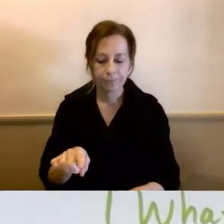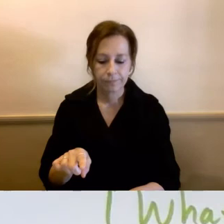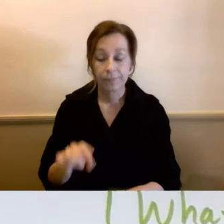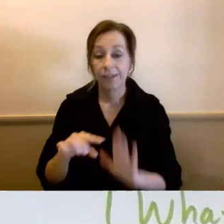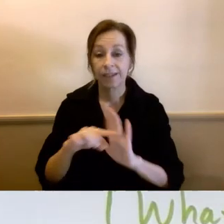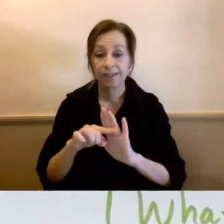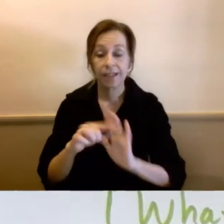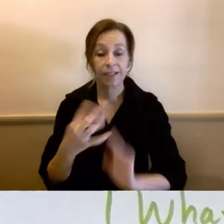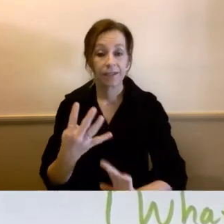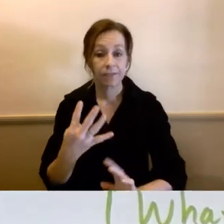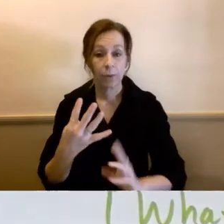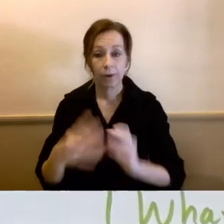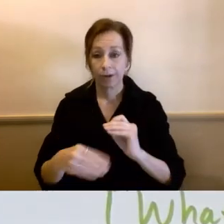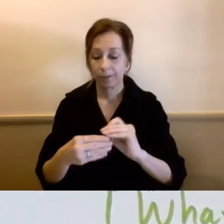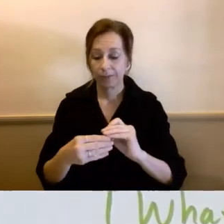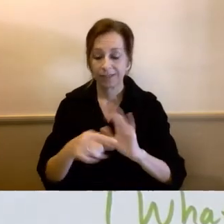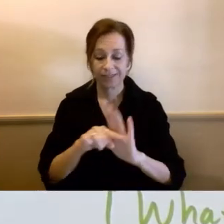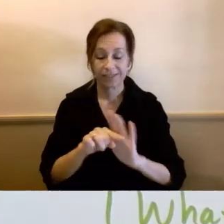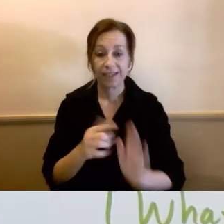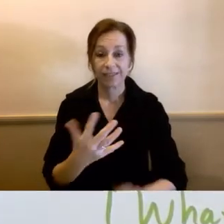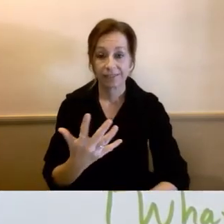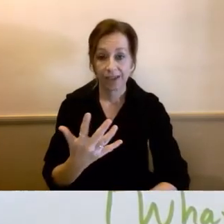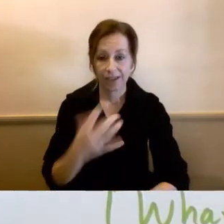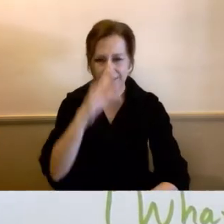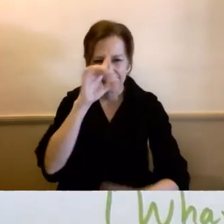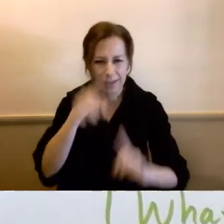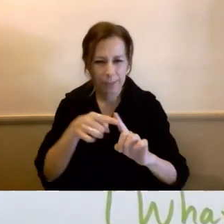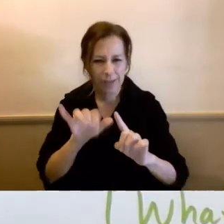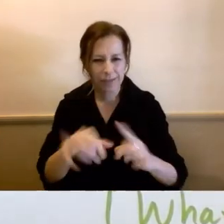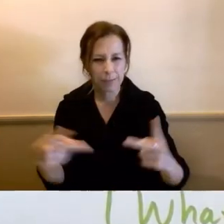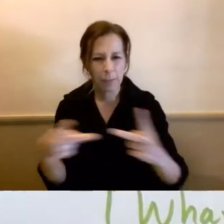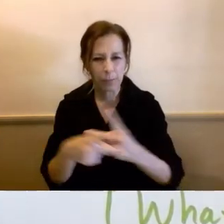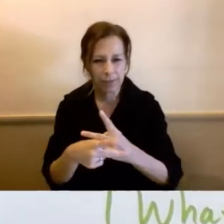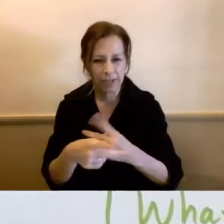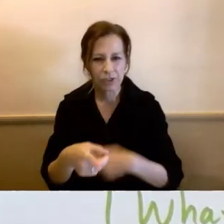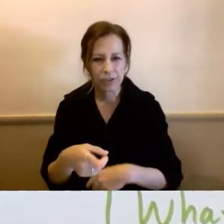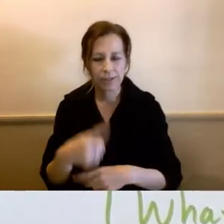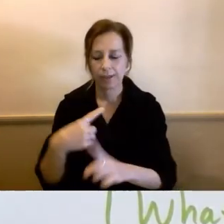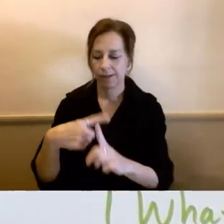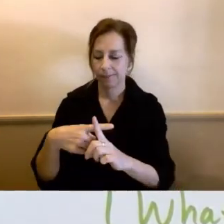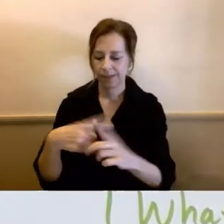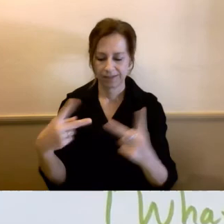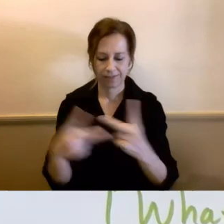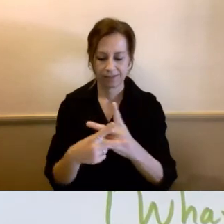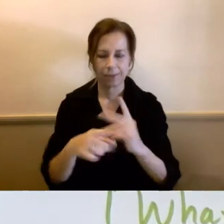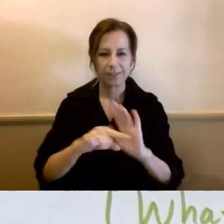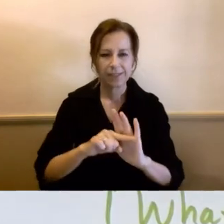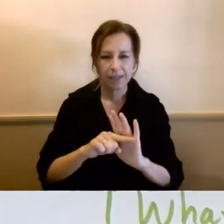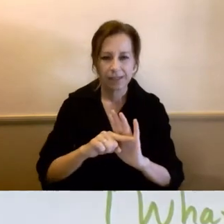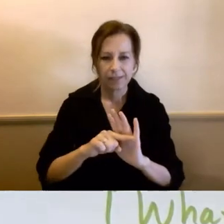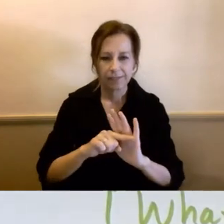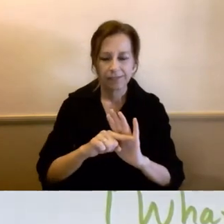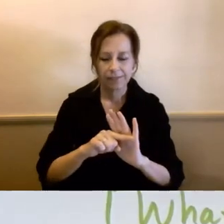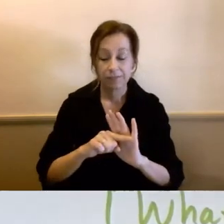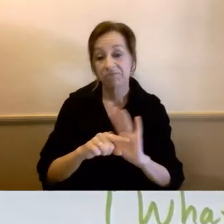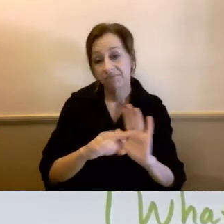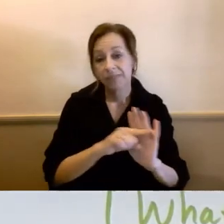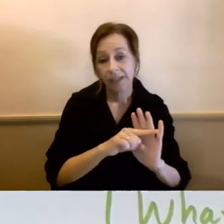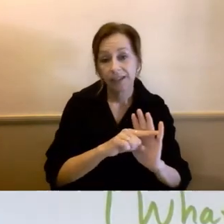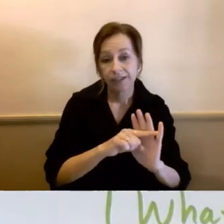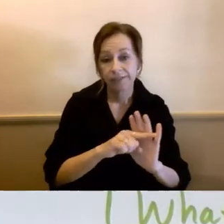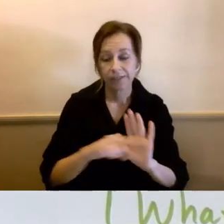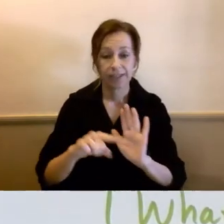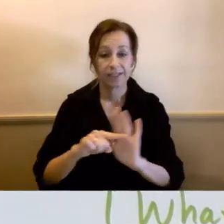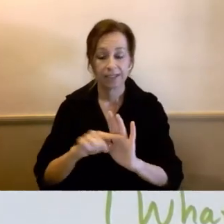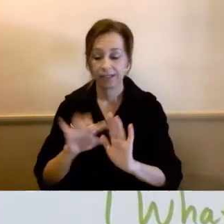I have negative 4 plus negative 5. Well, think of this as multiplication. What's a positive times a negative? A